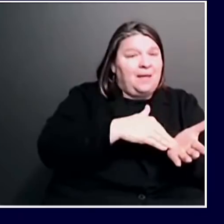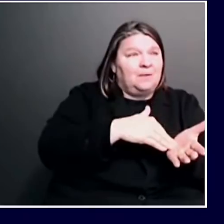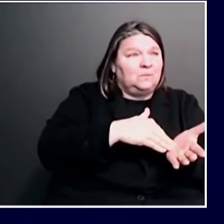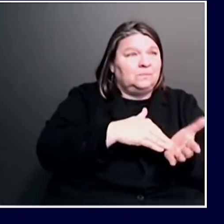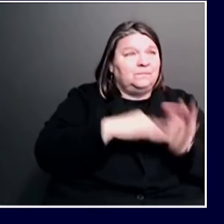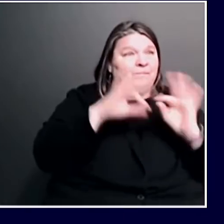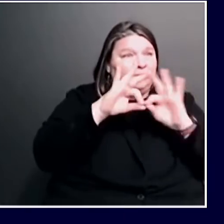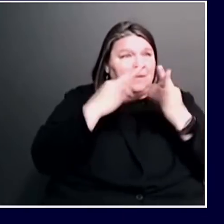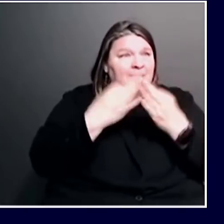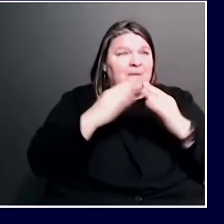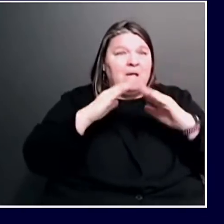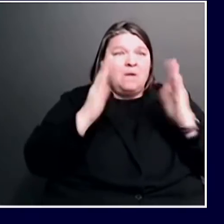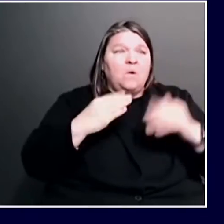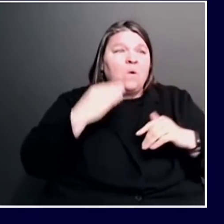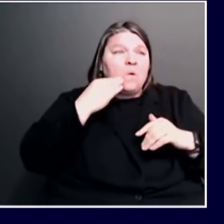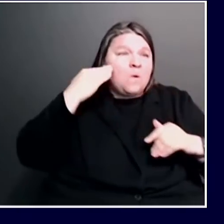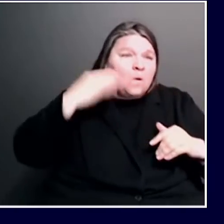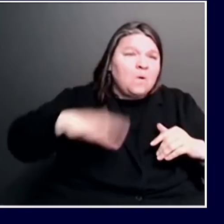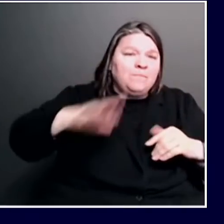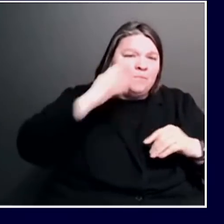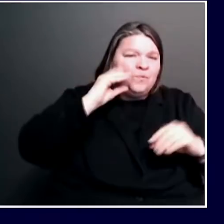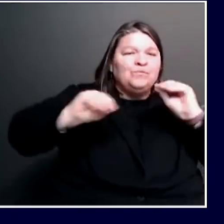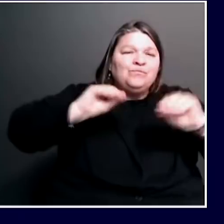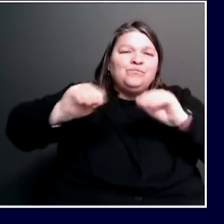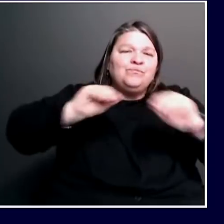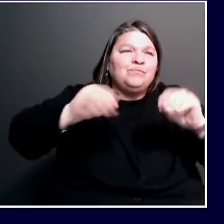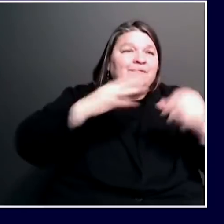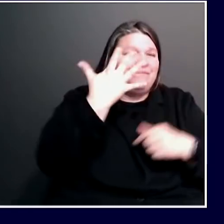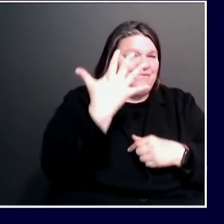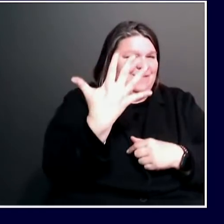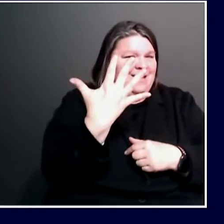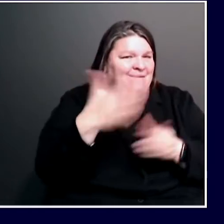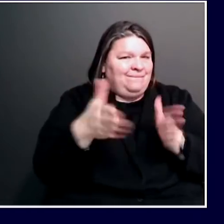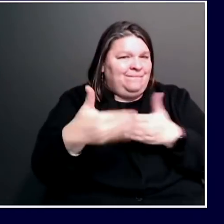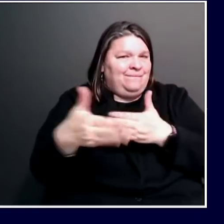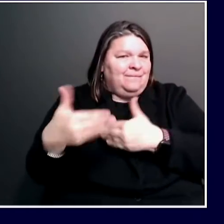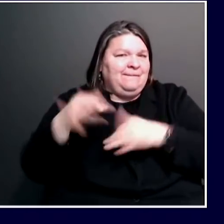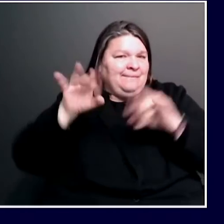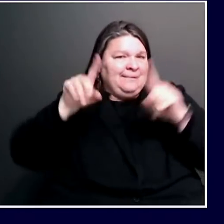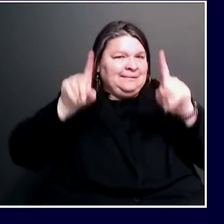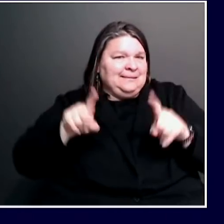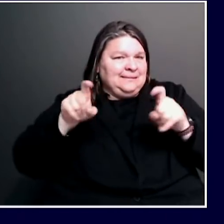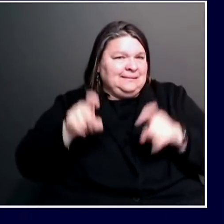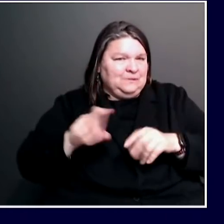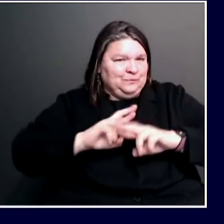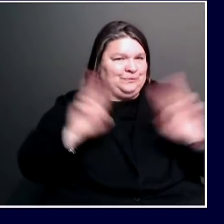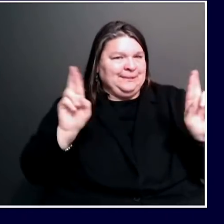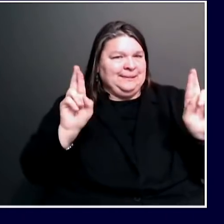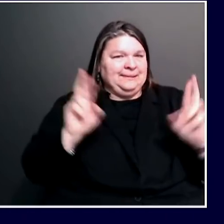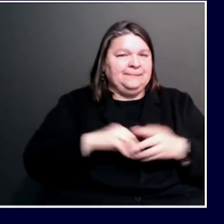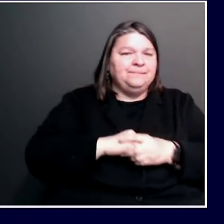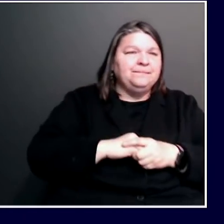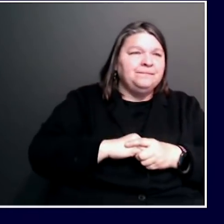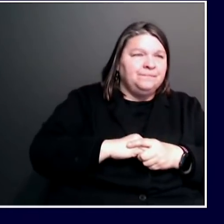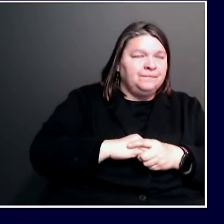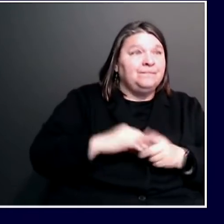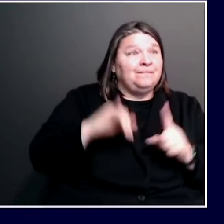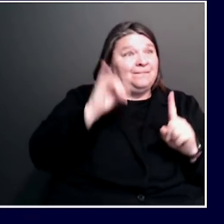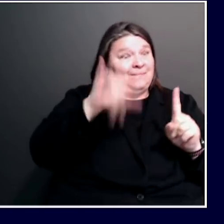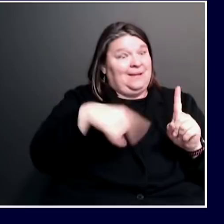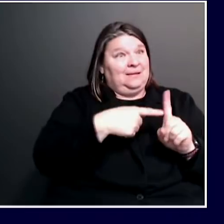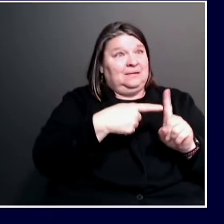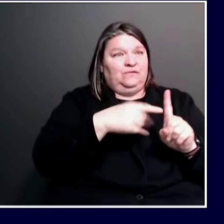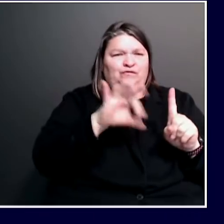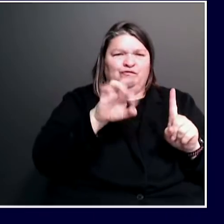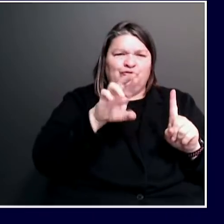tests. No payment information is required. Both the tests and the shipping are free to eligible residents. The